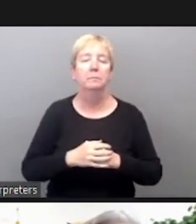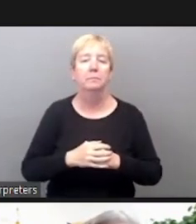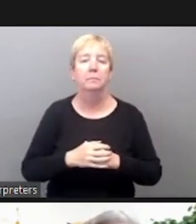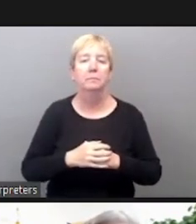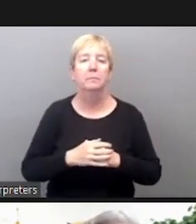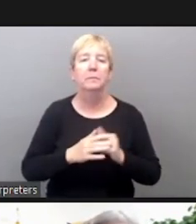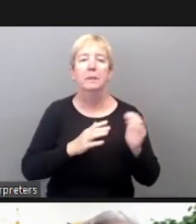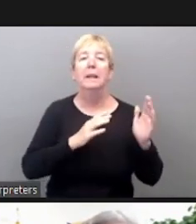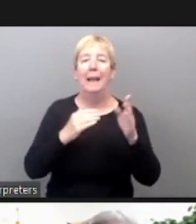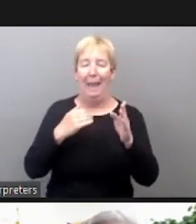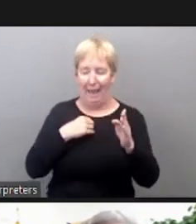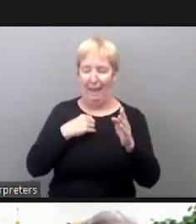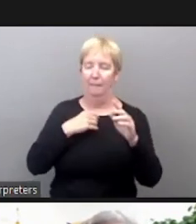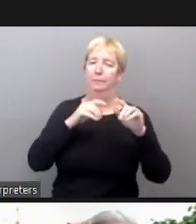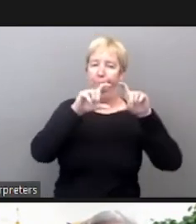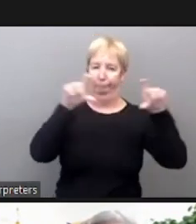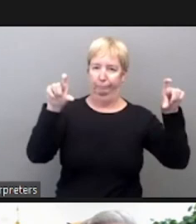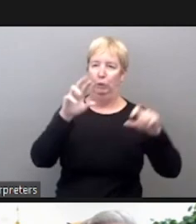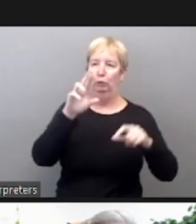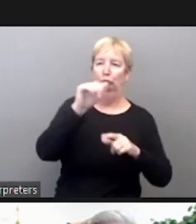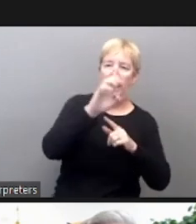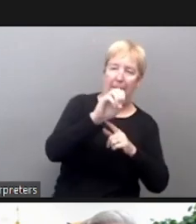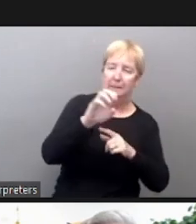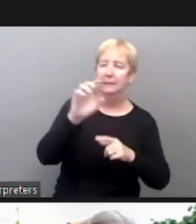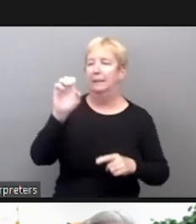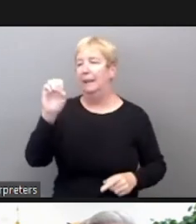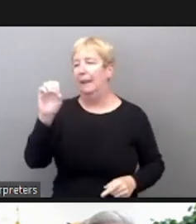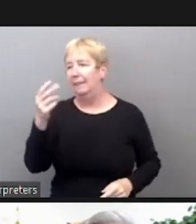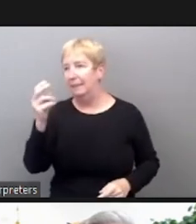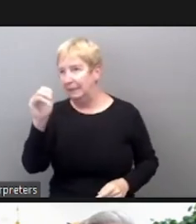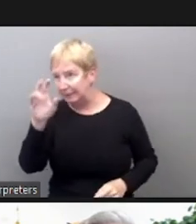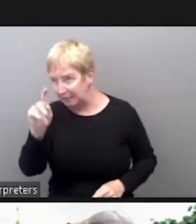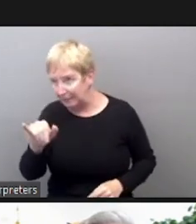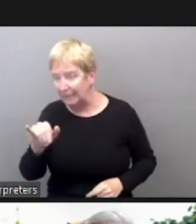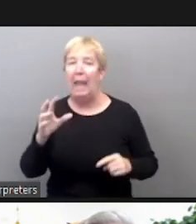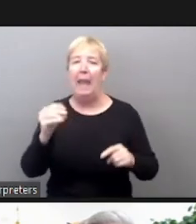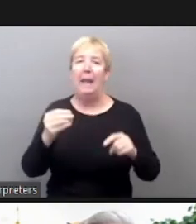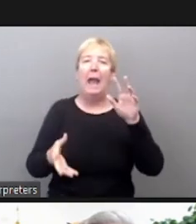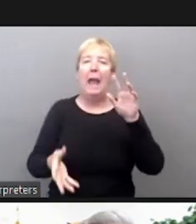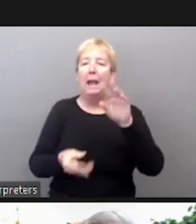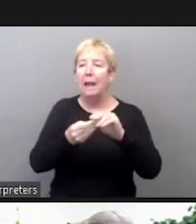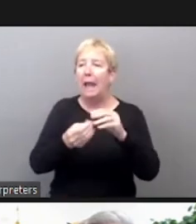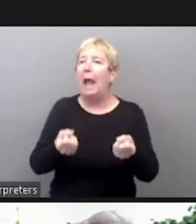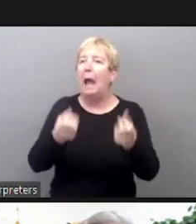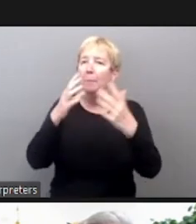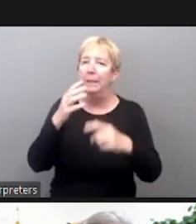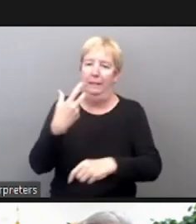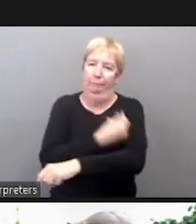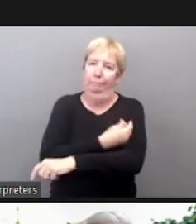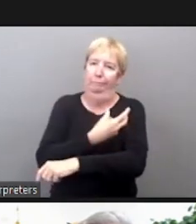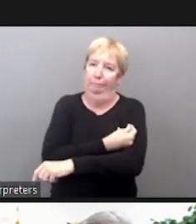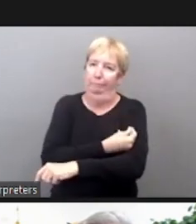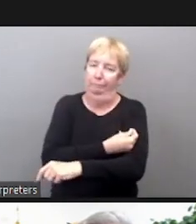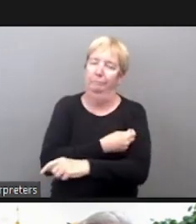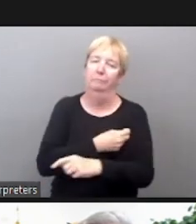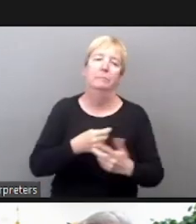race ethnicity here. Here's the total doses of vaccinations given by the date